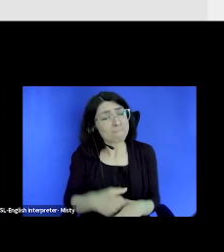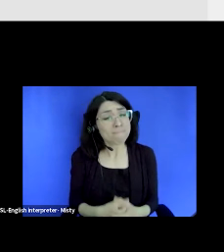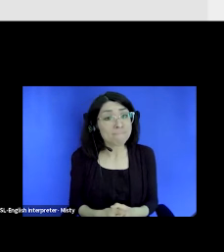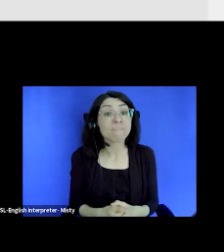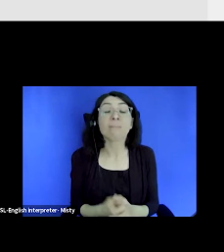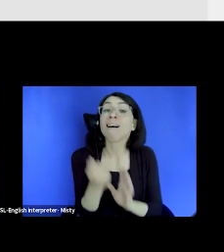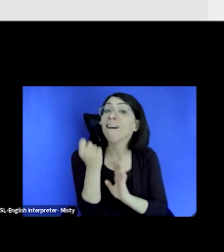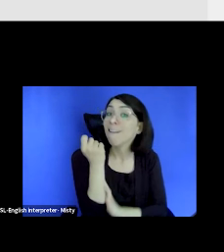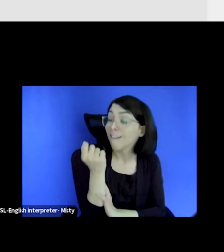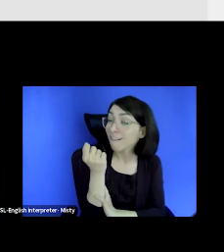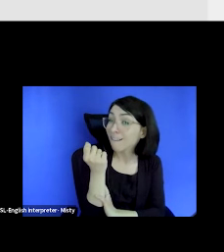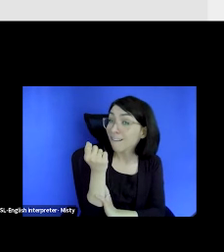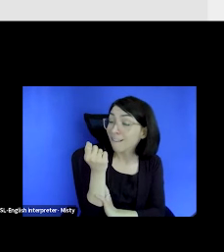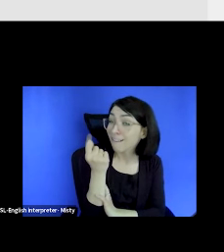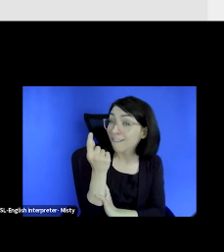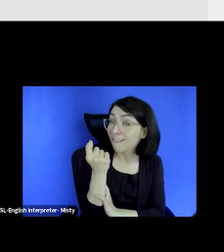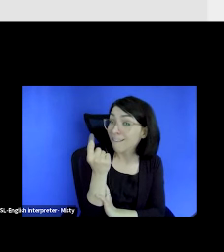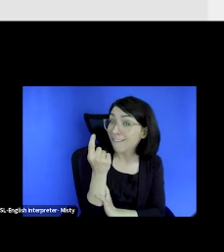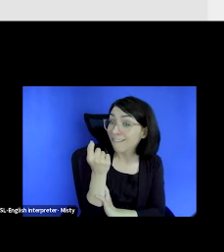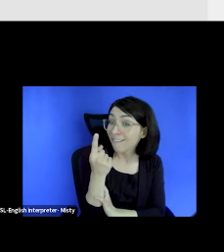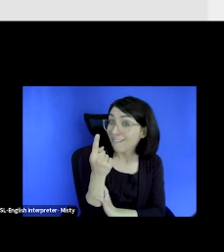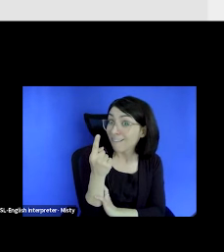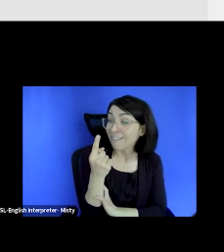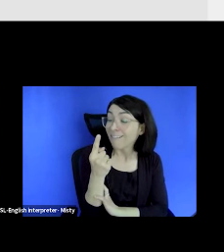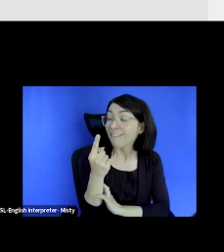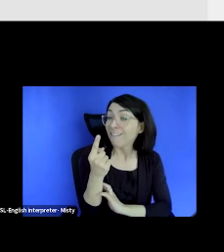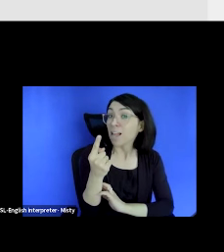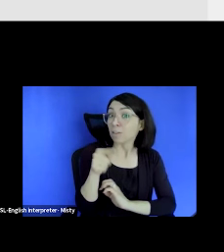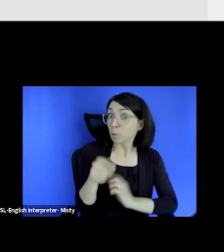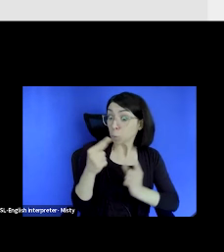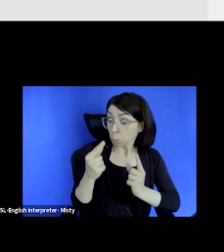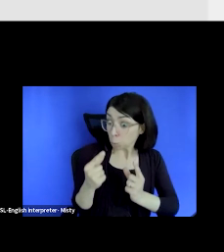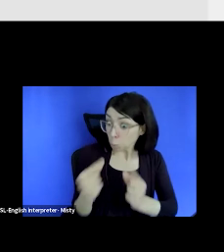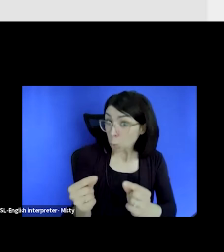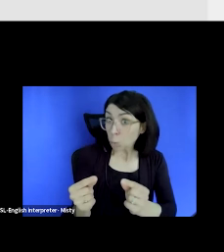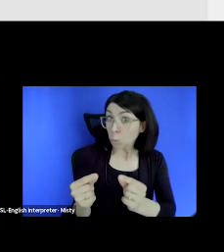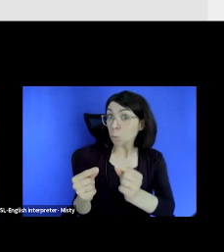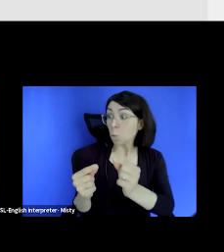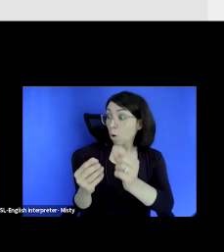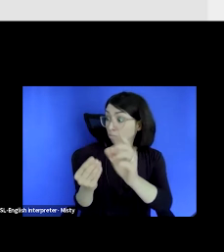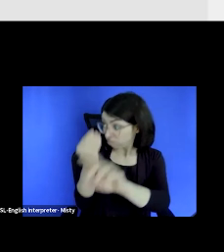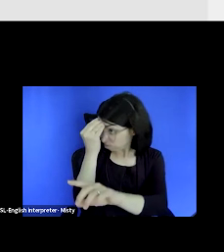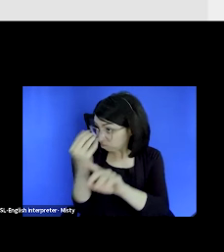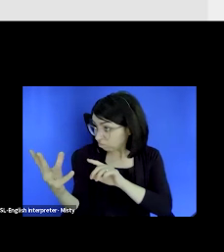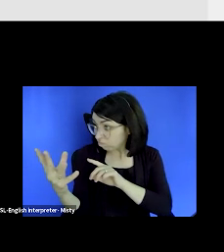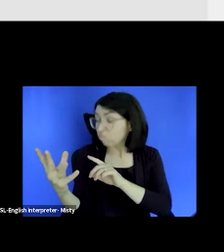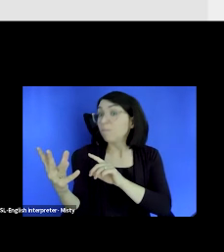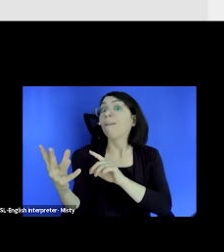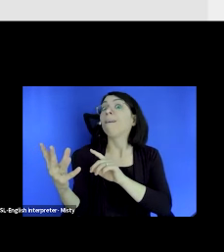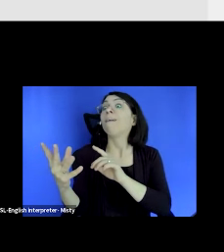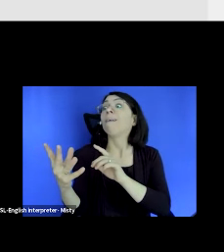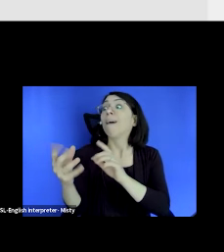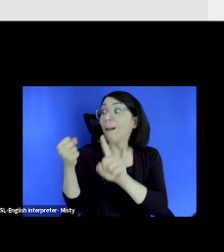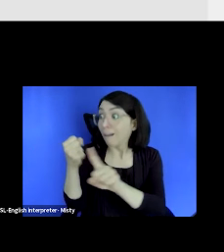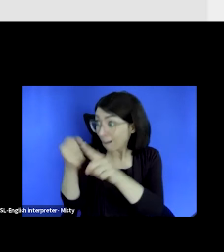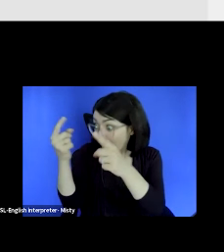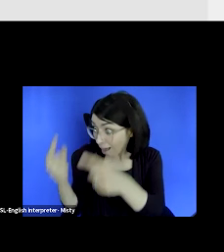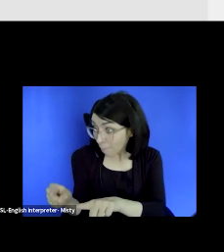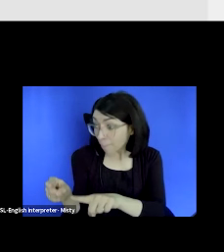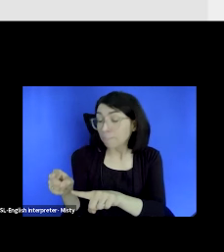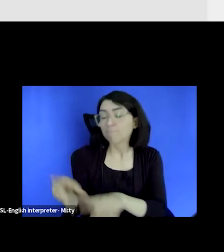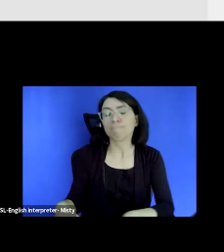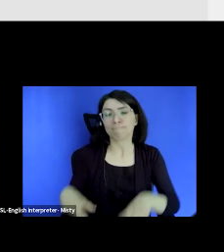But the caveat to this little piece here is taking the responsibility. Okay, and we'll explore that as we go through this workshop. The second